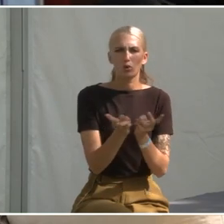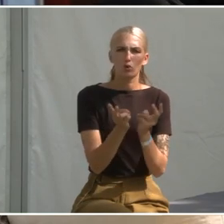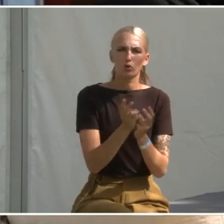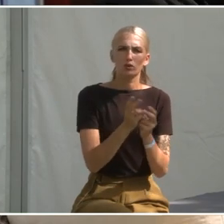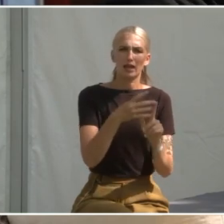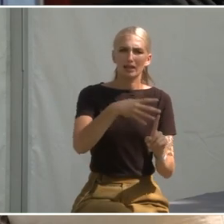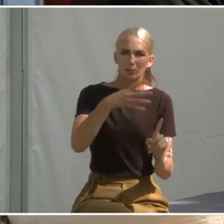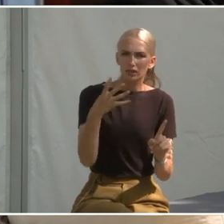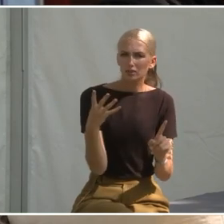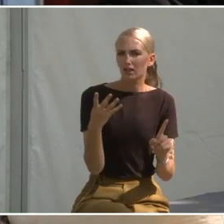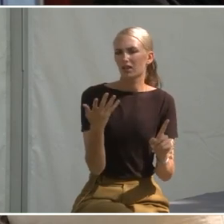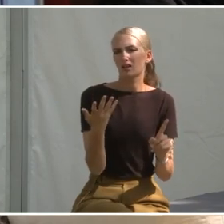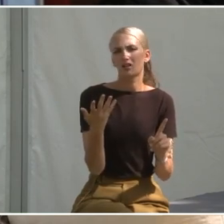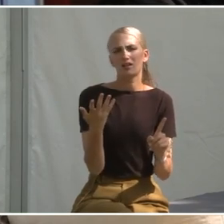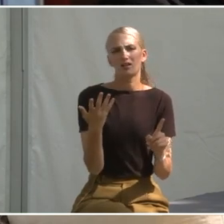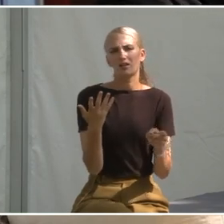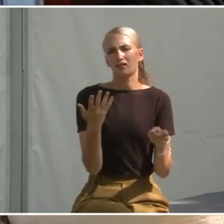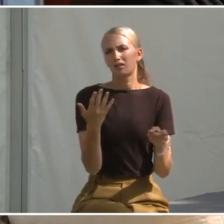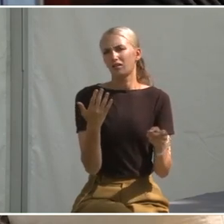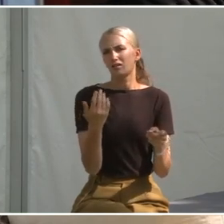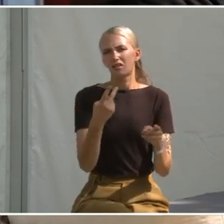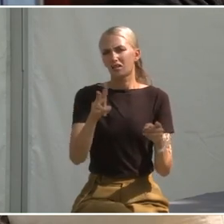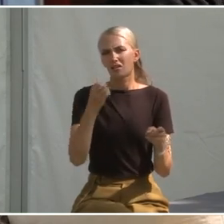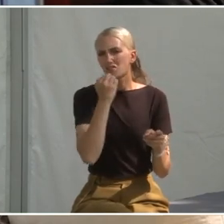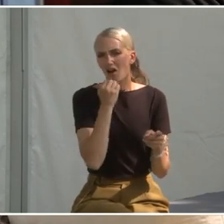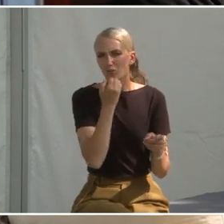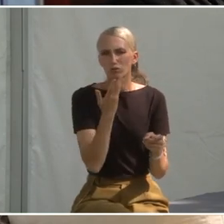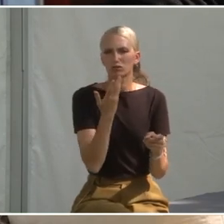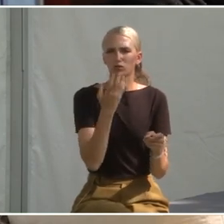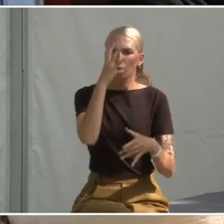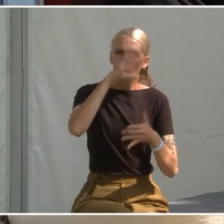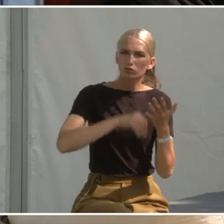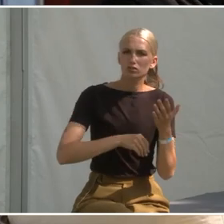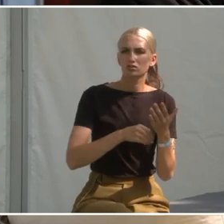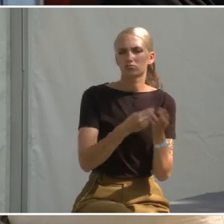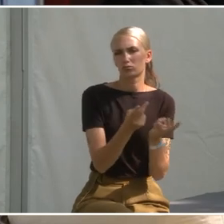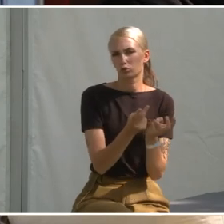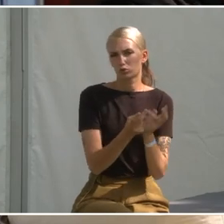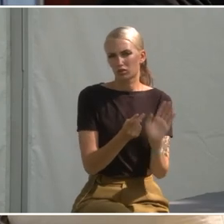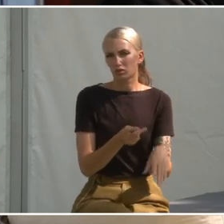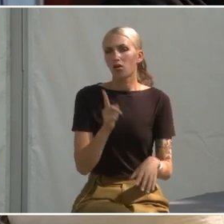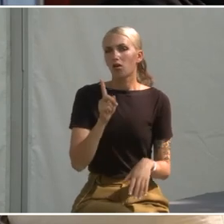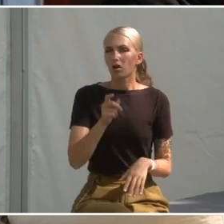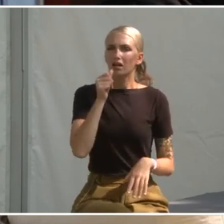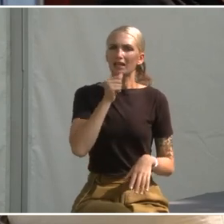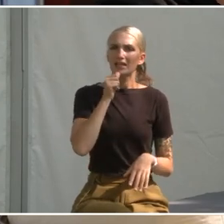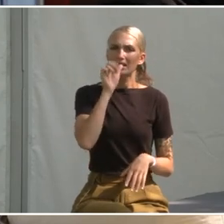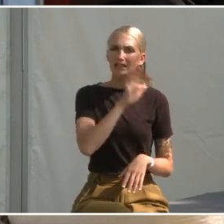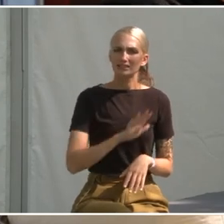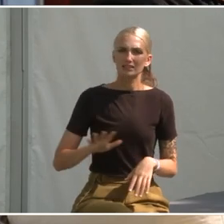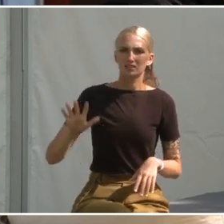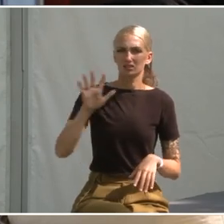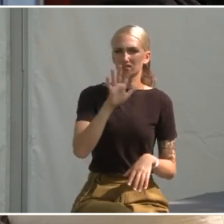LGBT, other nationality, religious based. But in Estonia, definitely, I think we